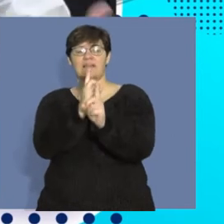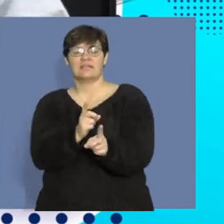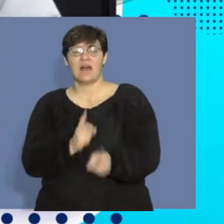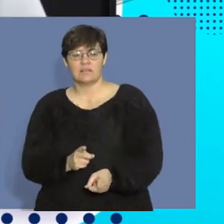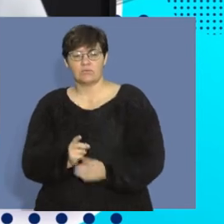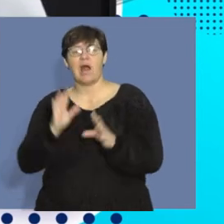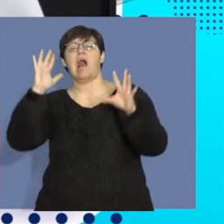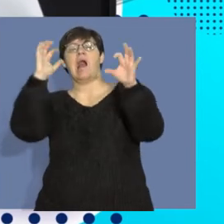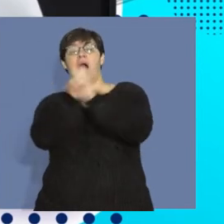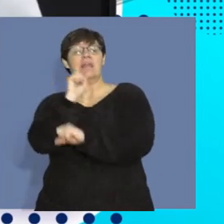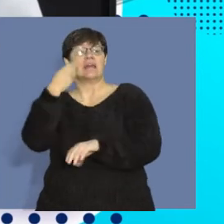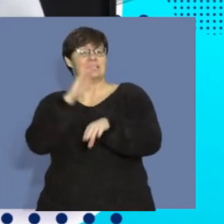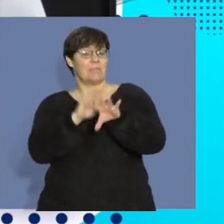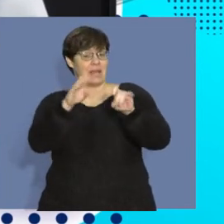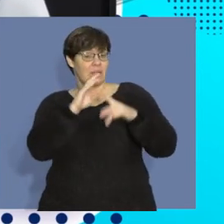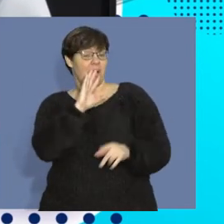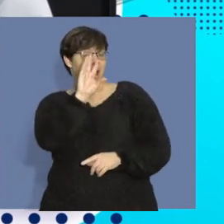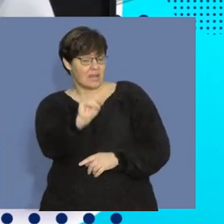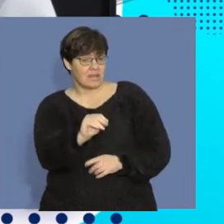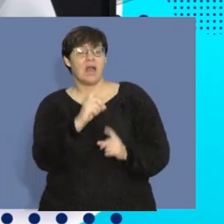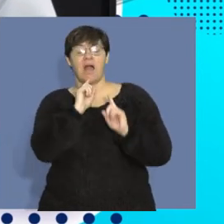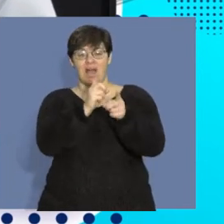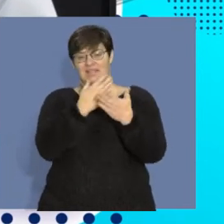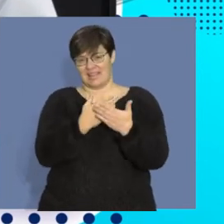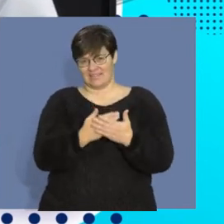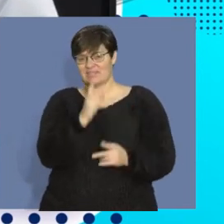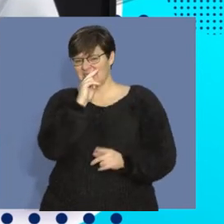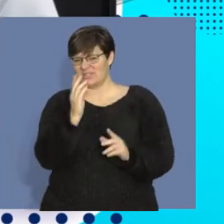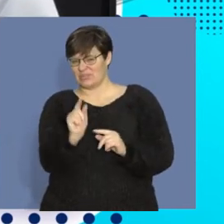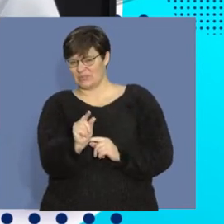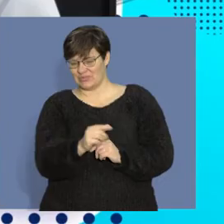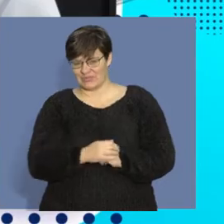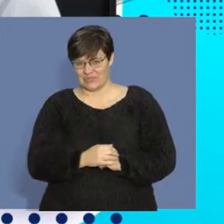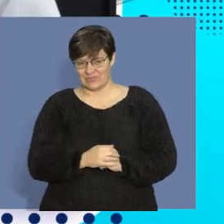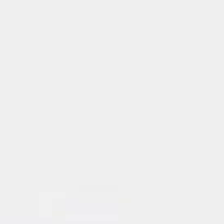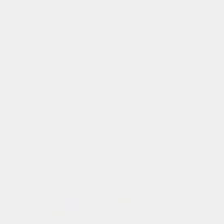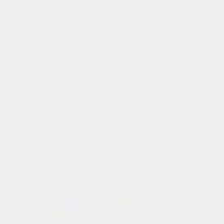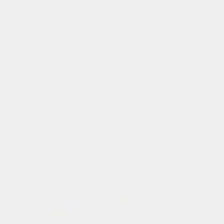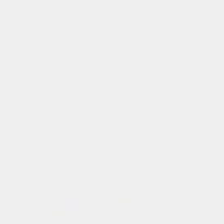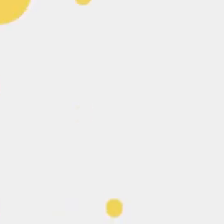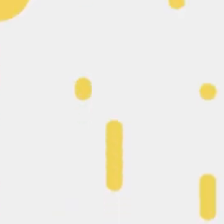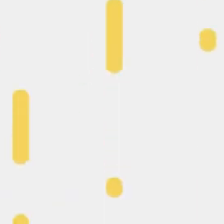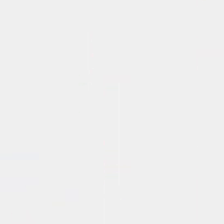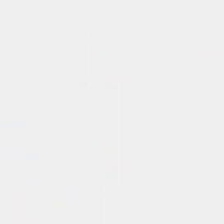to possible types of examination questions. Let's take a quick breather. We'll see you just now.